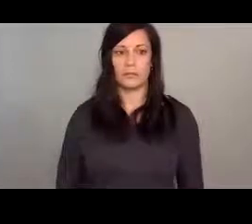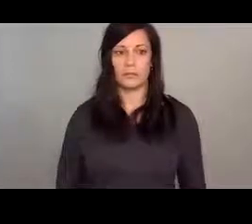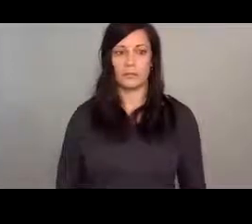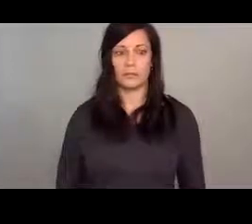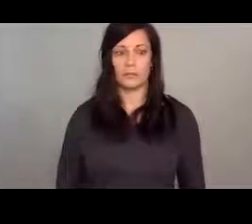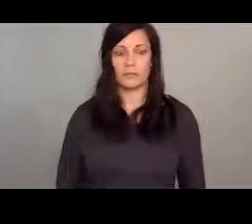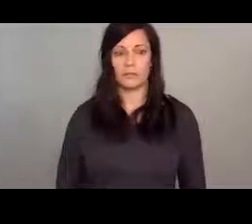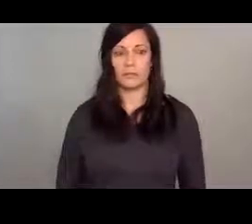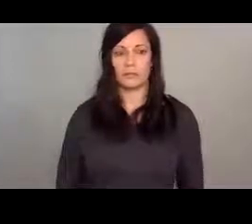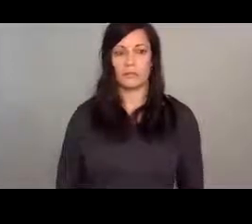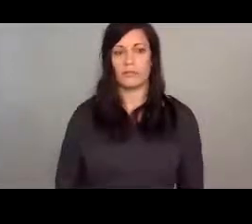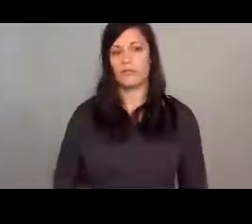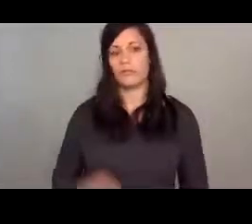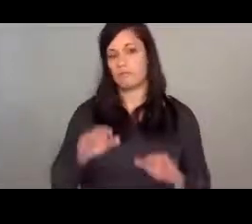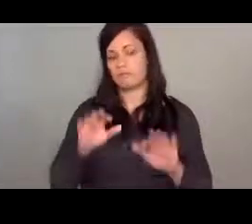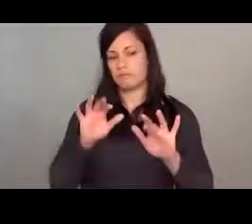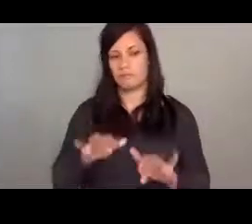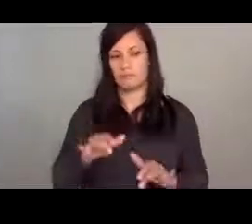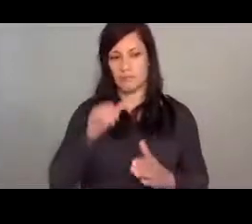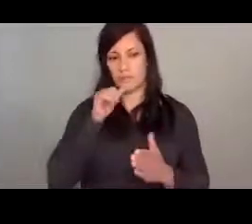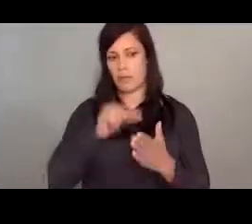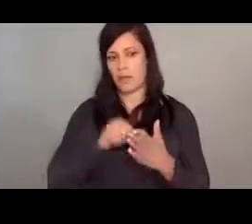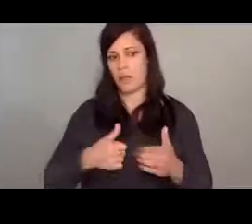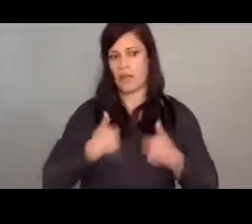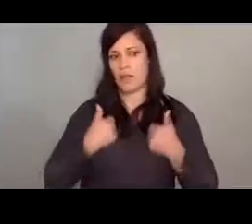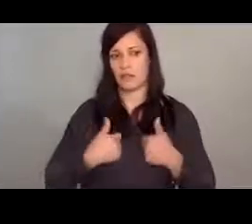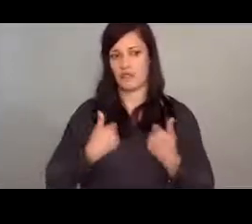put in a mailing address.